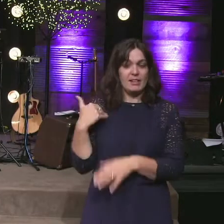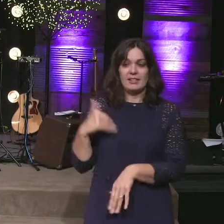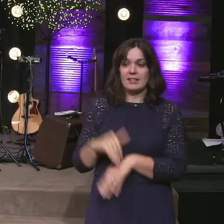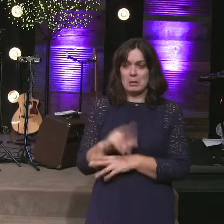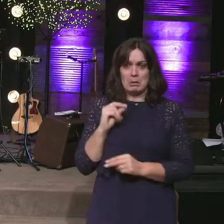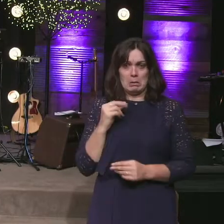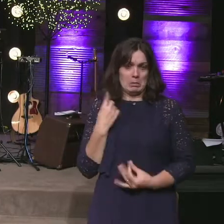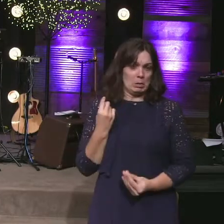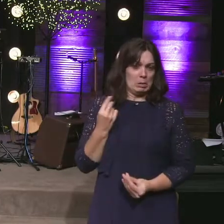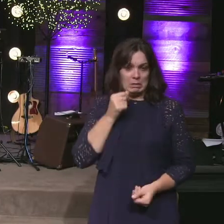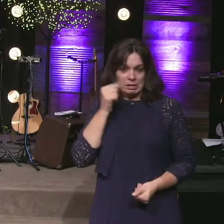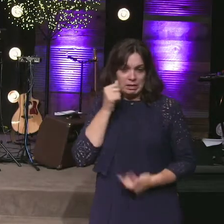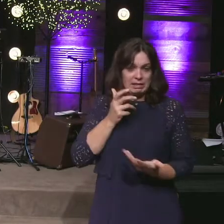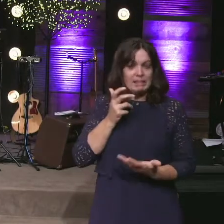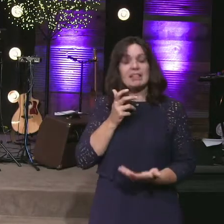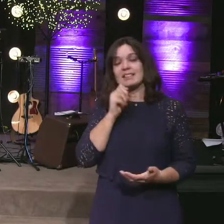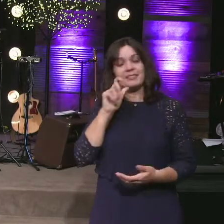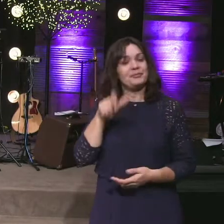to do, you know?